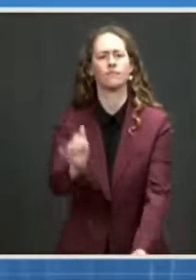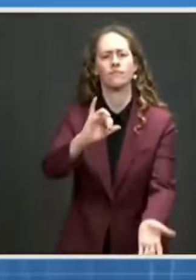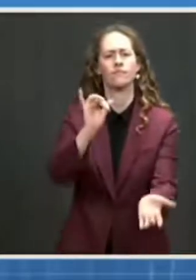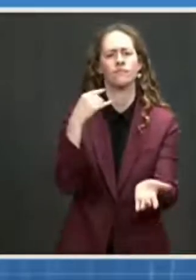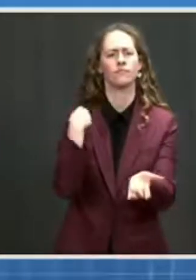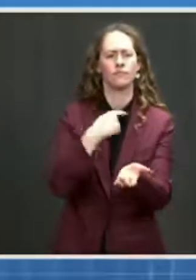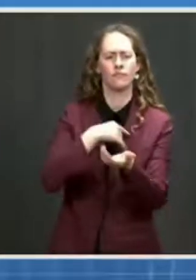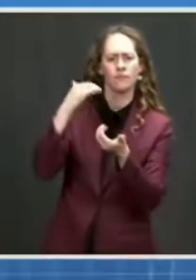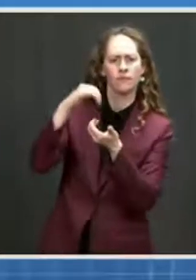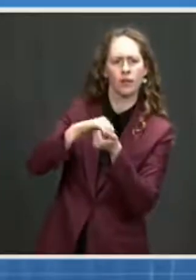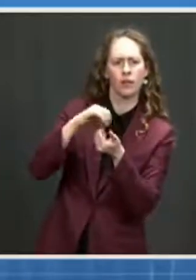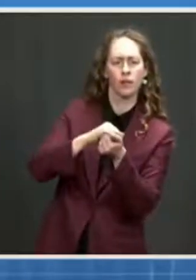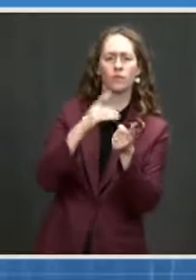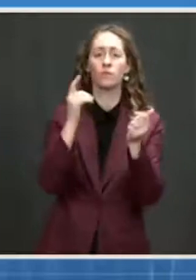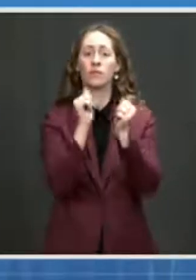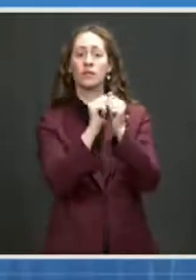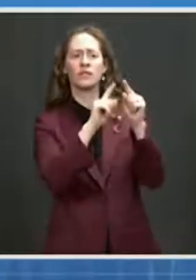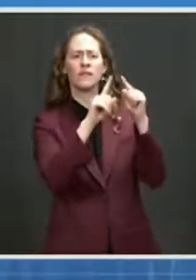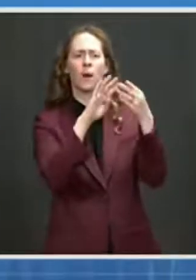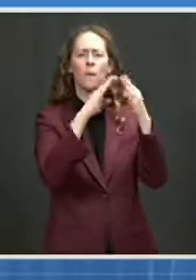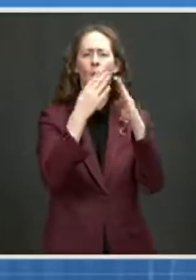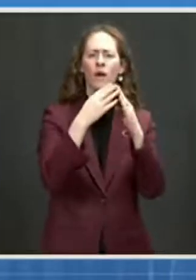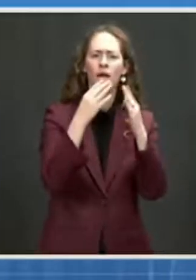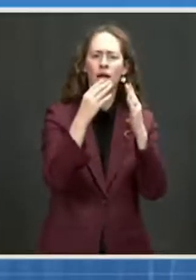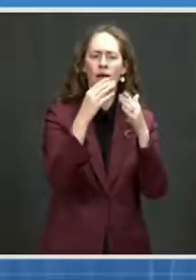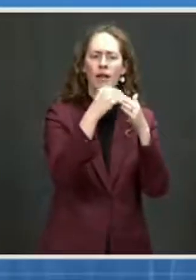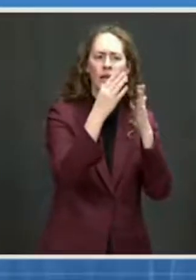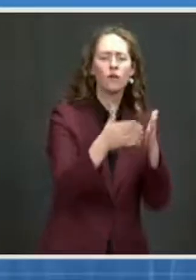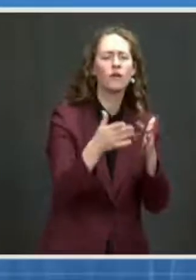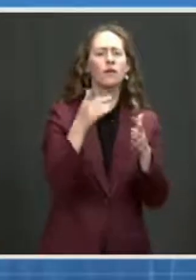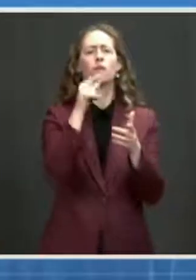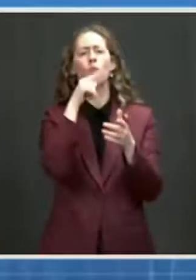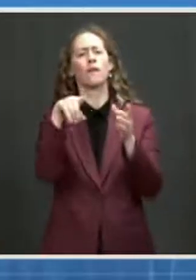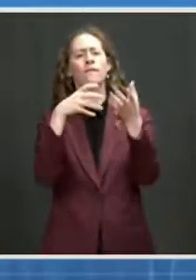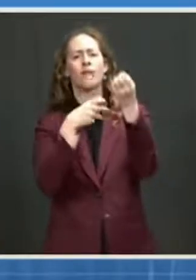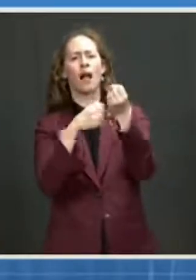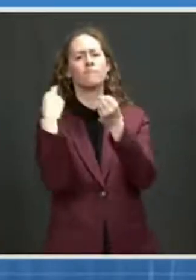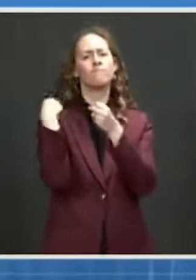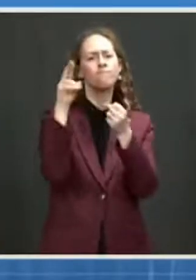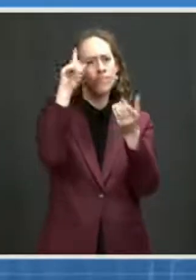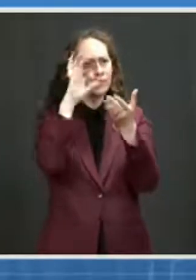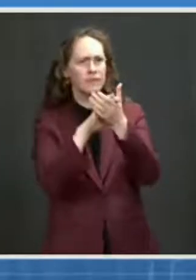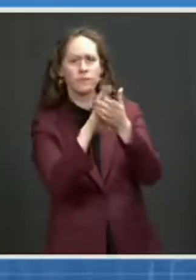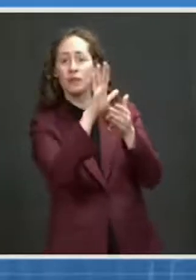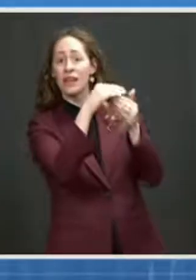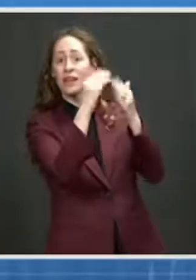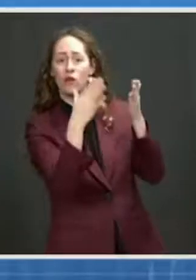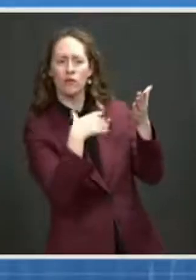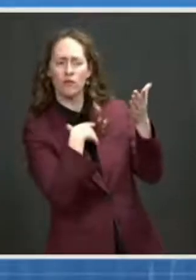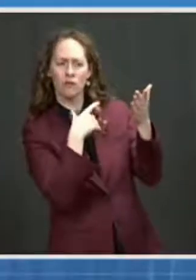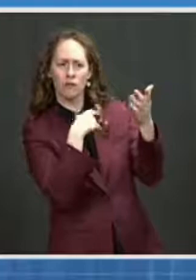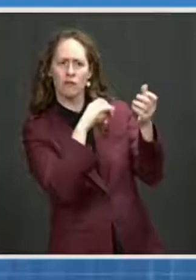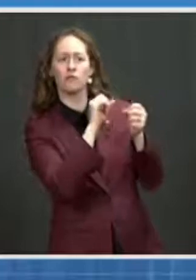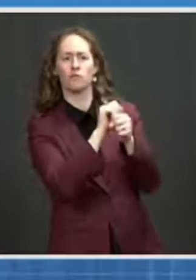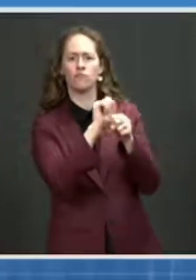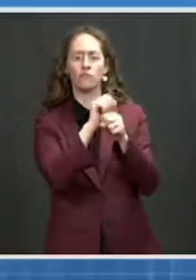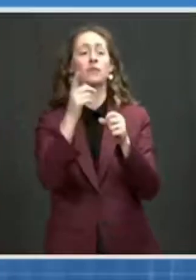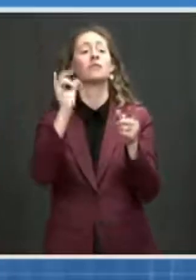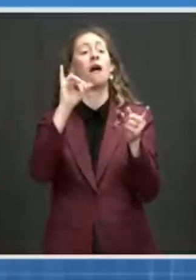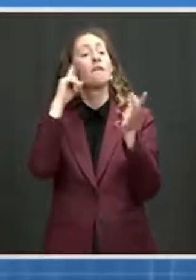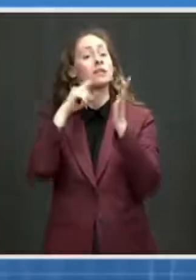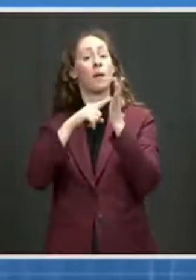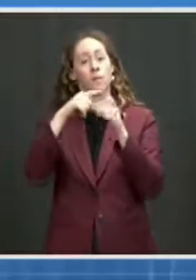there are indeed efforts, and you're right, have been extremely successful in partnering with houses of worship, the Black Church. The president also announced a new